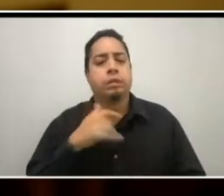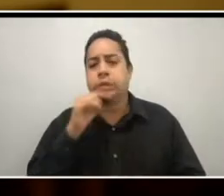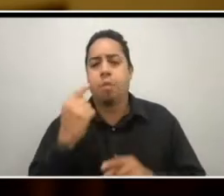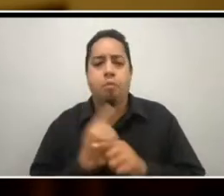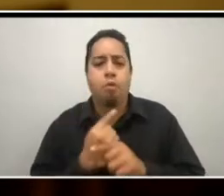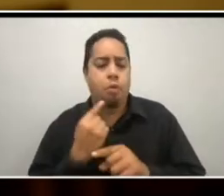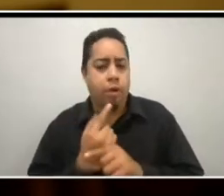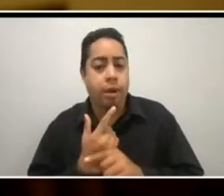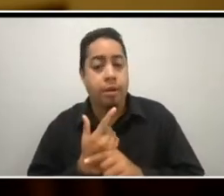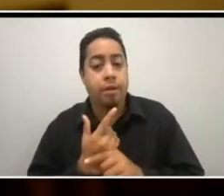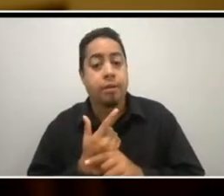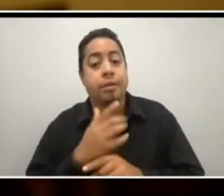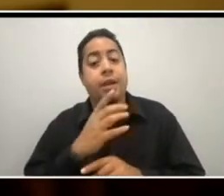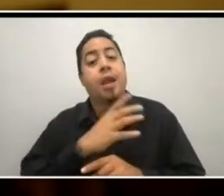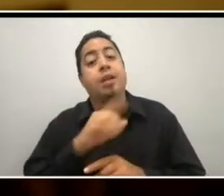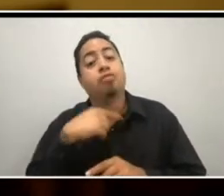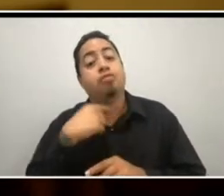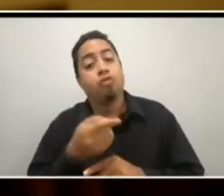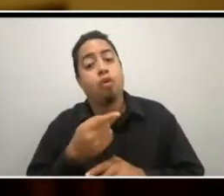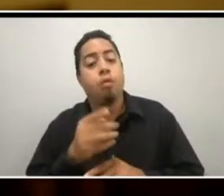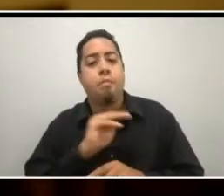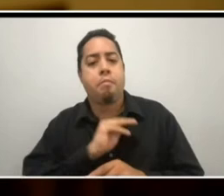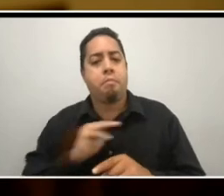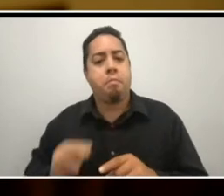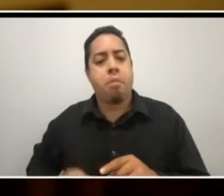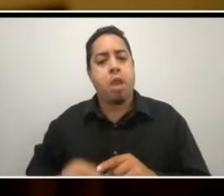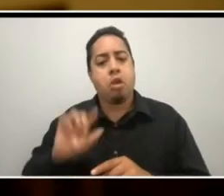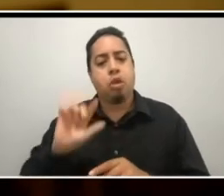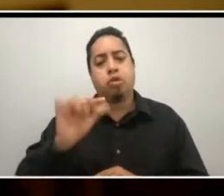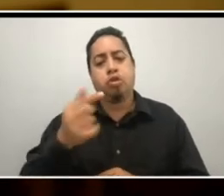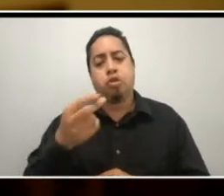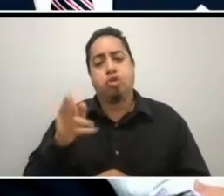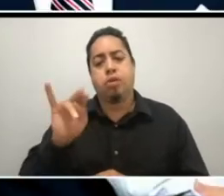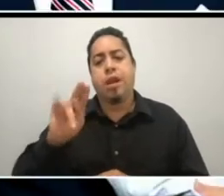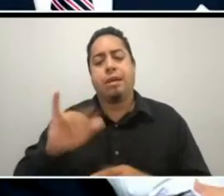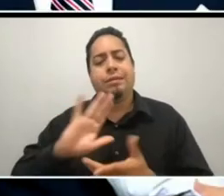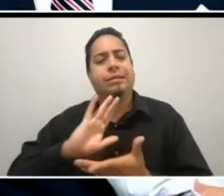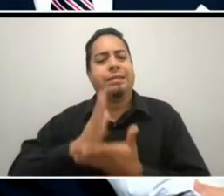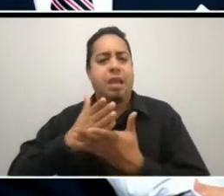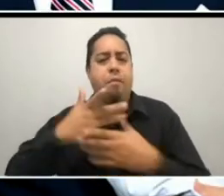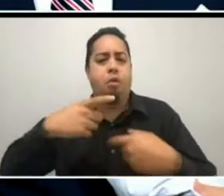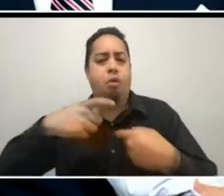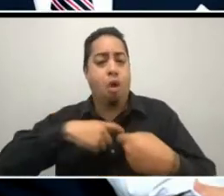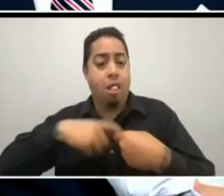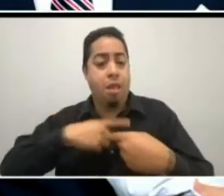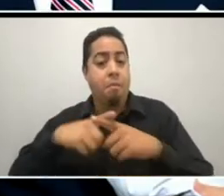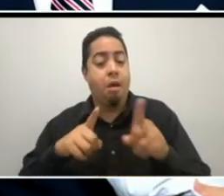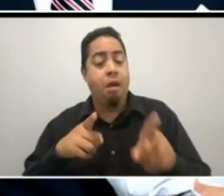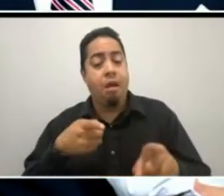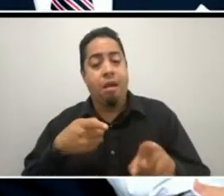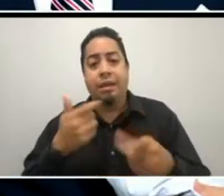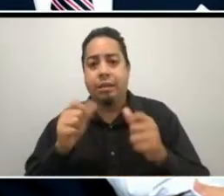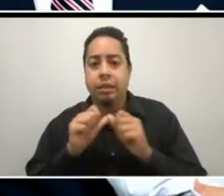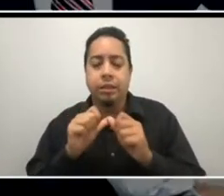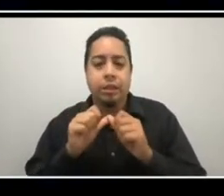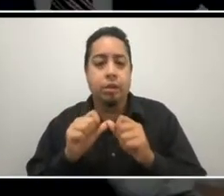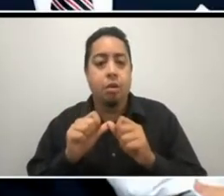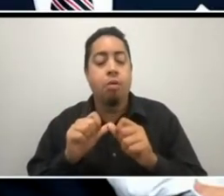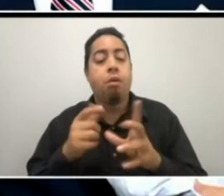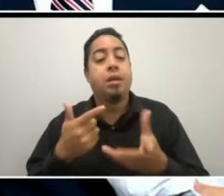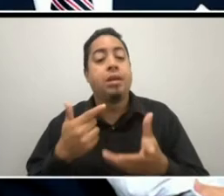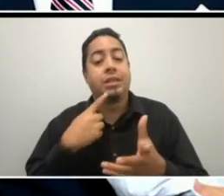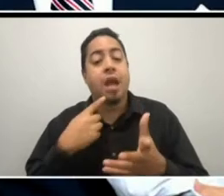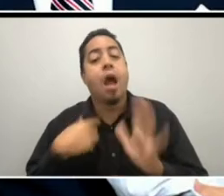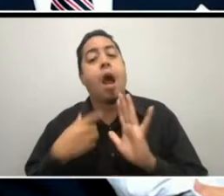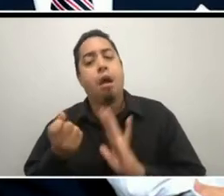Rudy Giuliani to stop calling, but Giuliani continued to reach out. I understand that you don't want to talk to me now. I